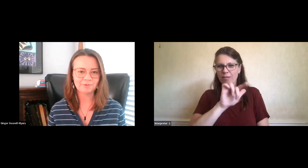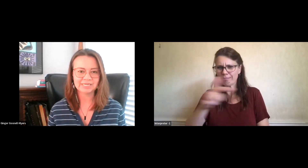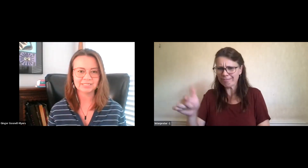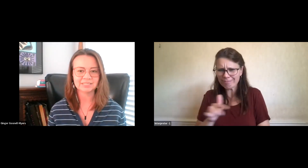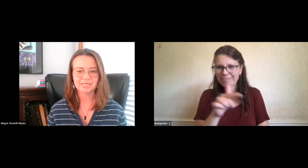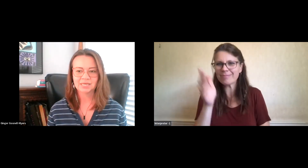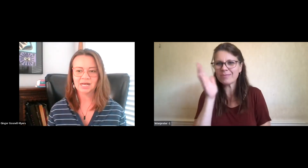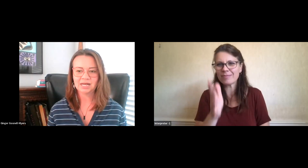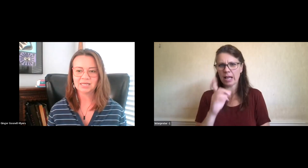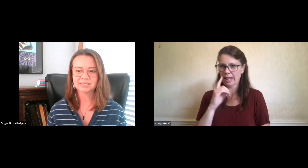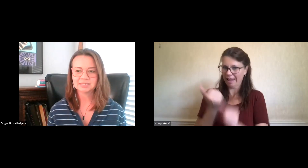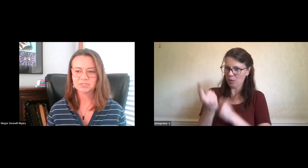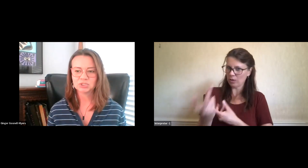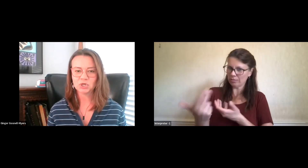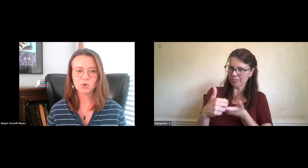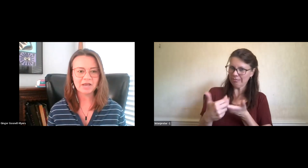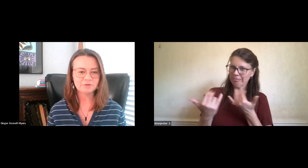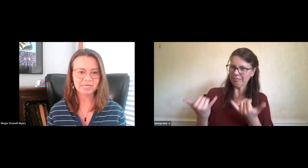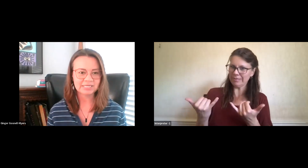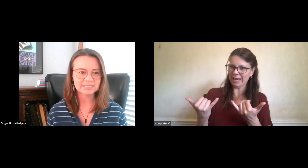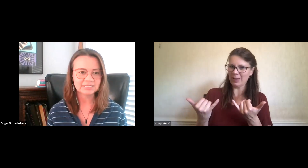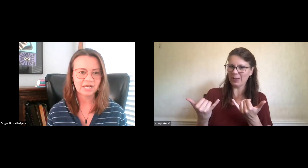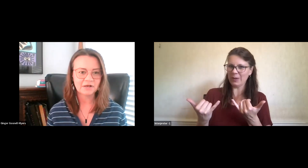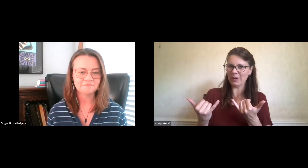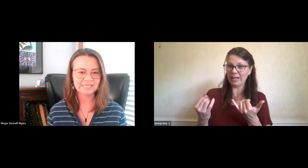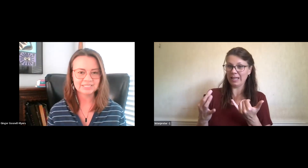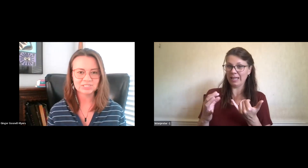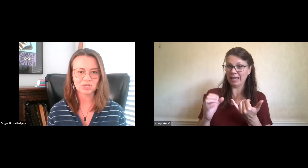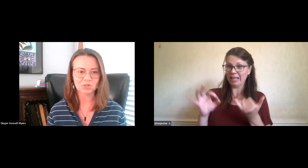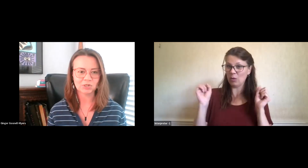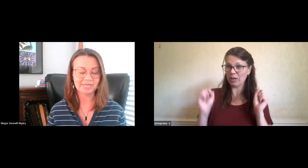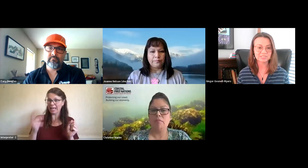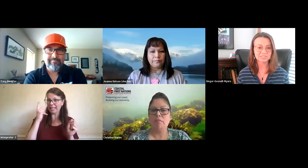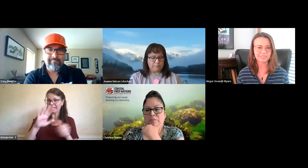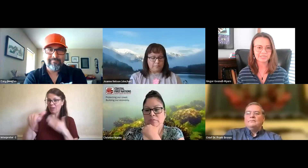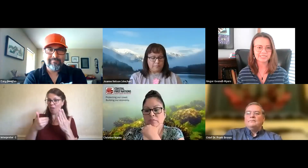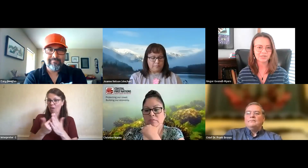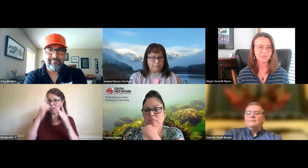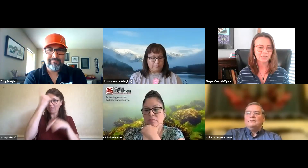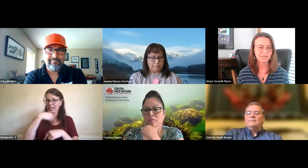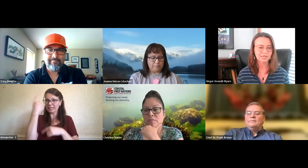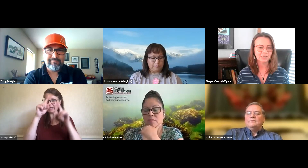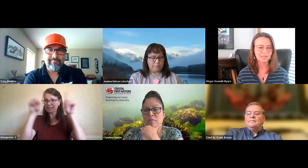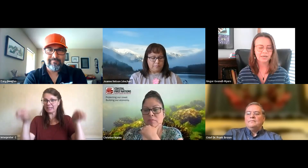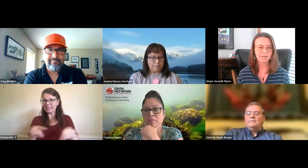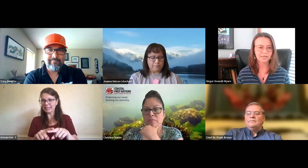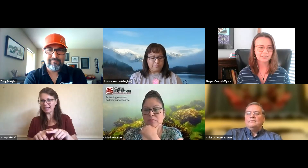here right now, we can show everybody's faces on our main screens here.